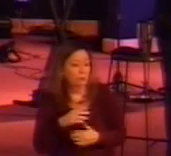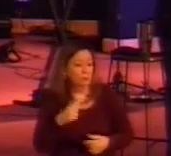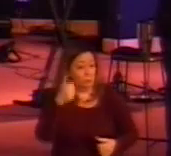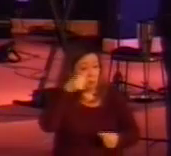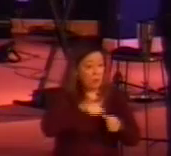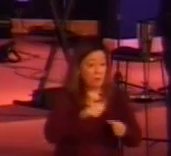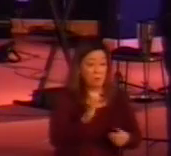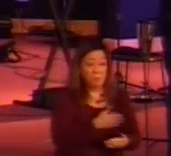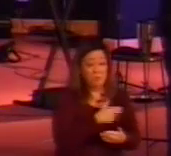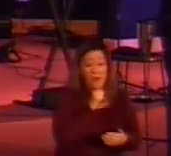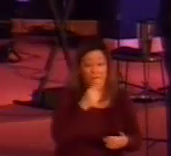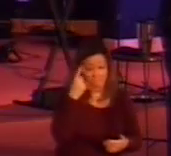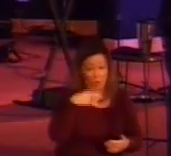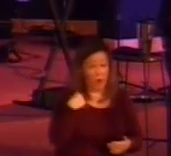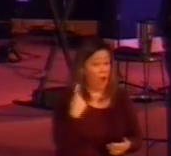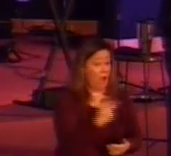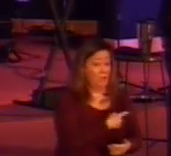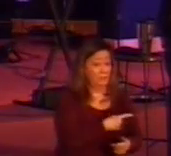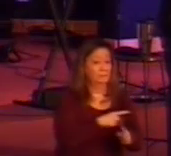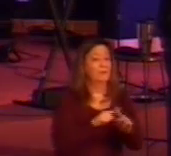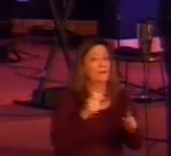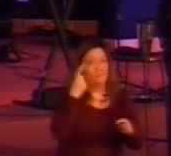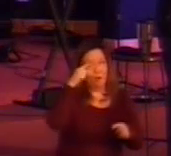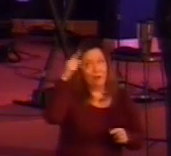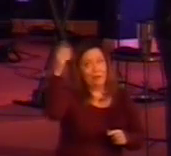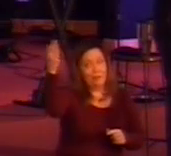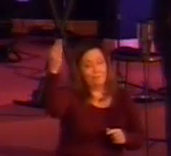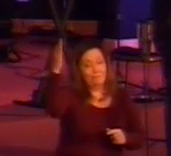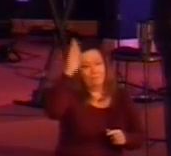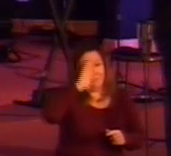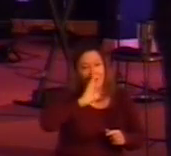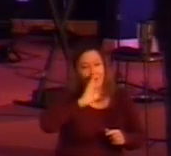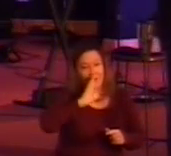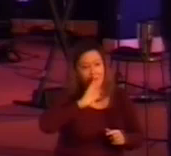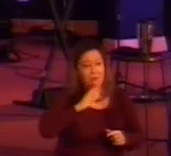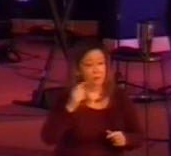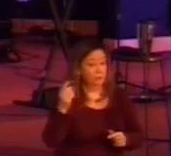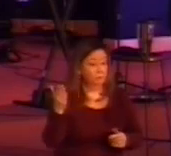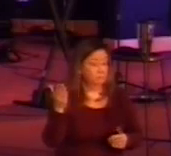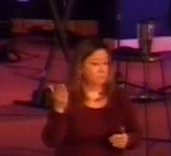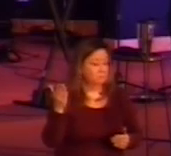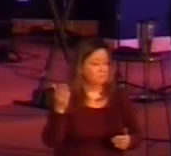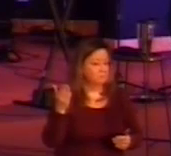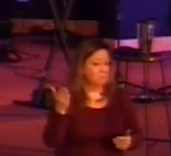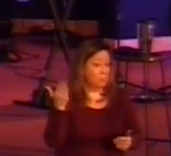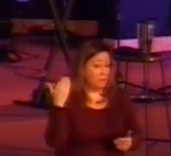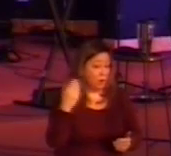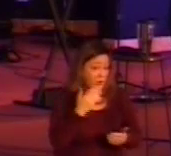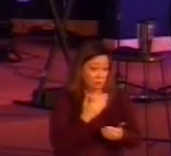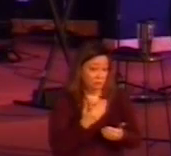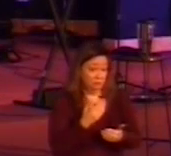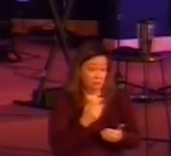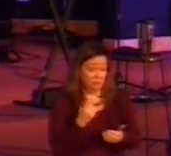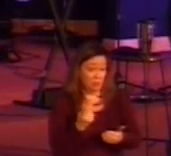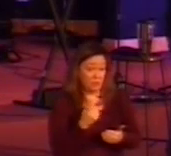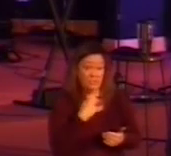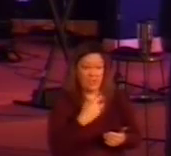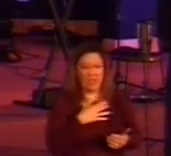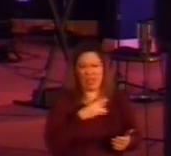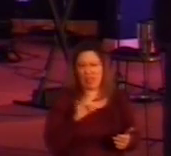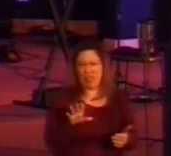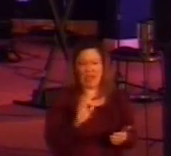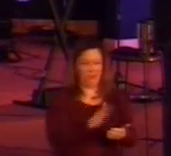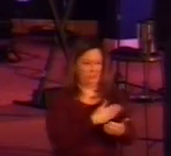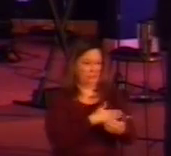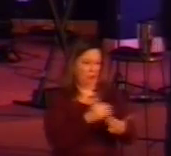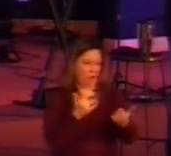us. It's for God. Have you ever heard someone say, "I didn't like the worship service this morning," or "I didn't like